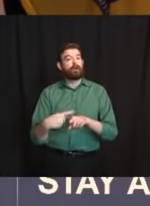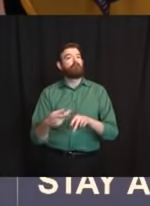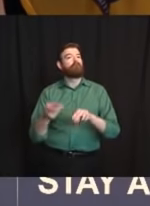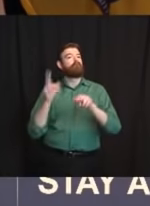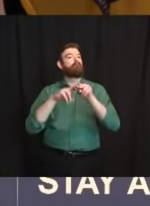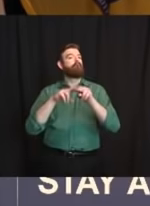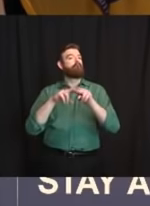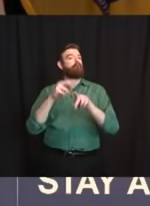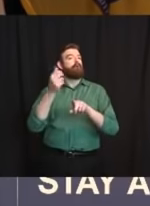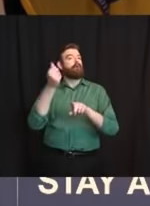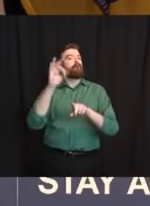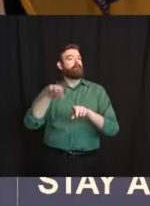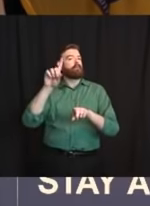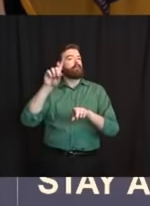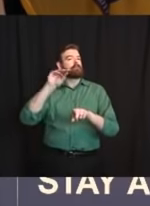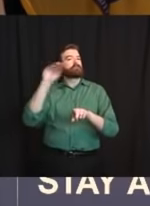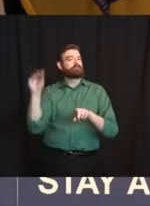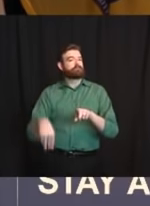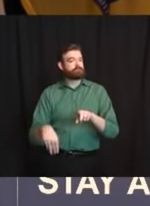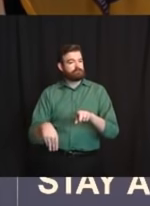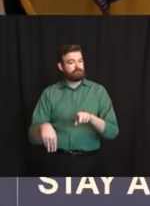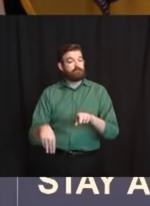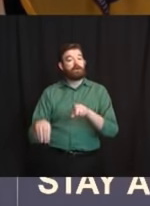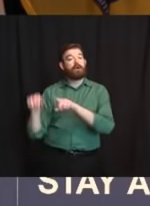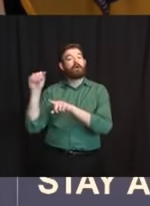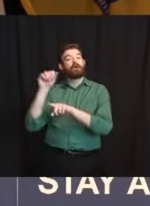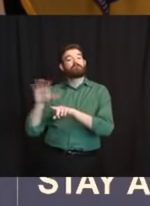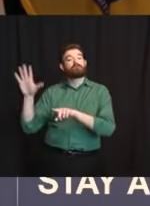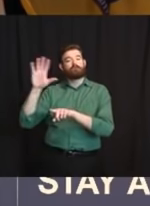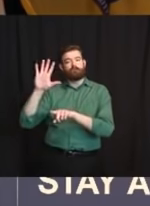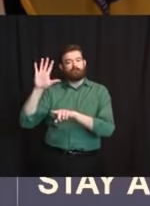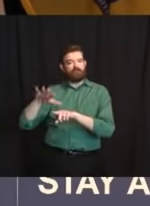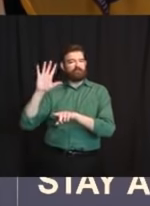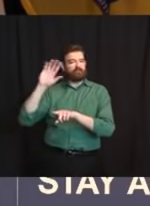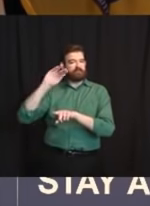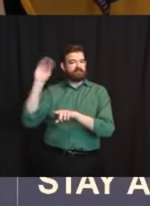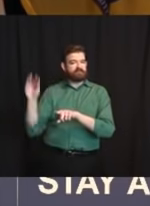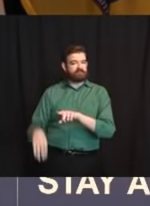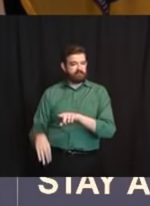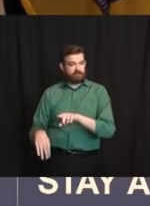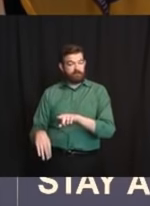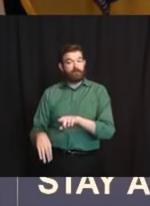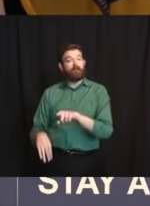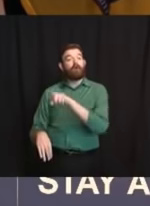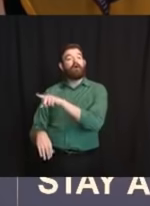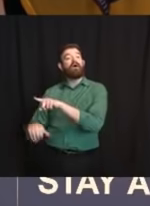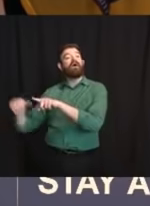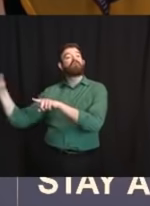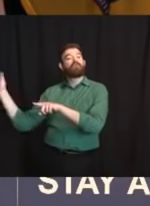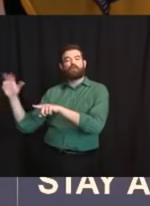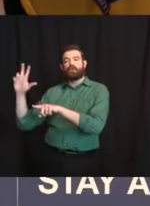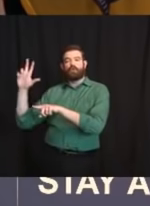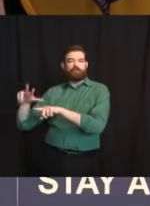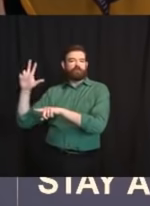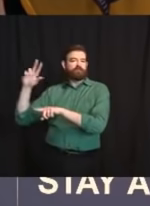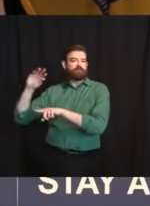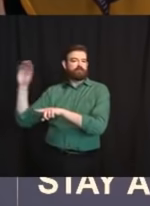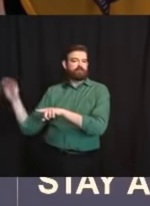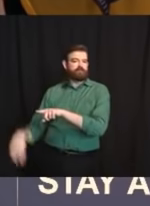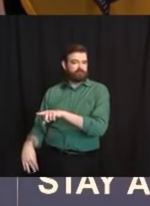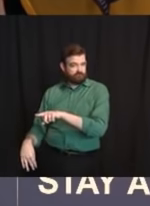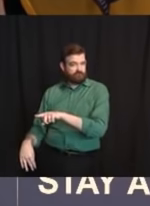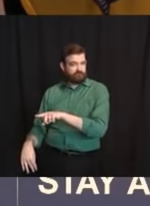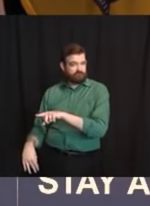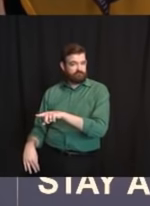19.1, Asian, 5.5, and other, 3.3. There are 527 long-term